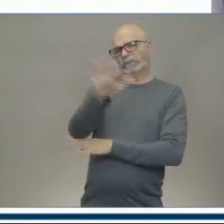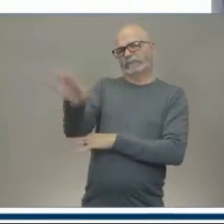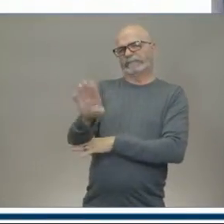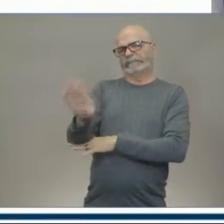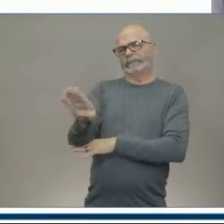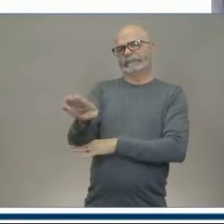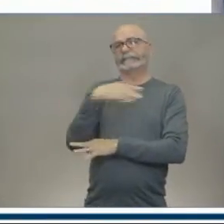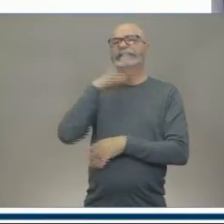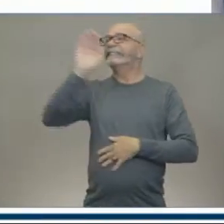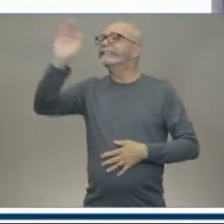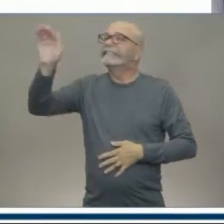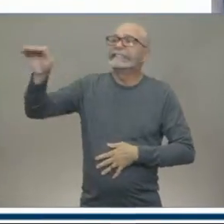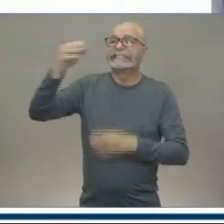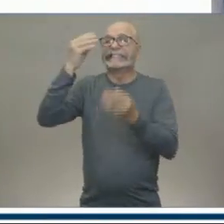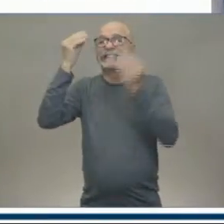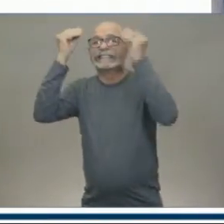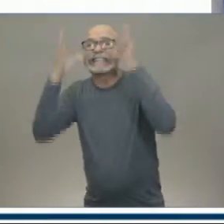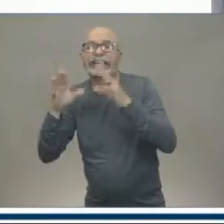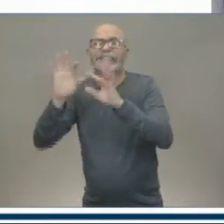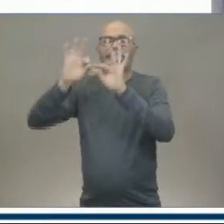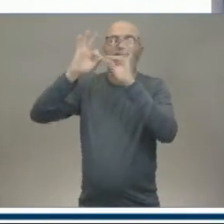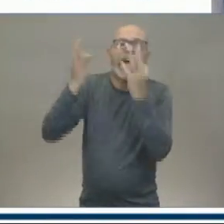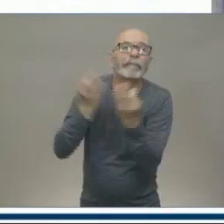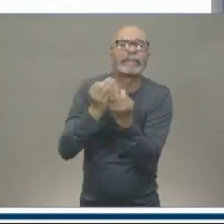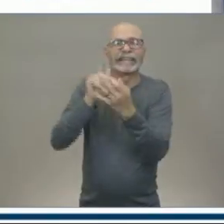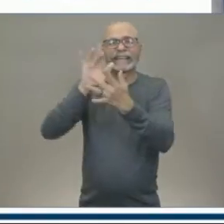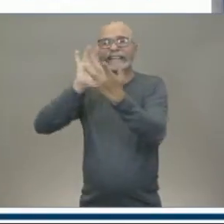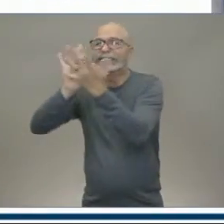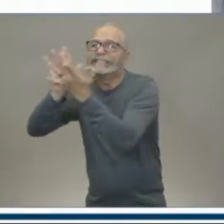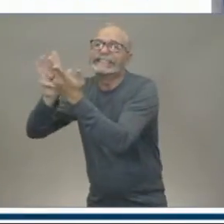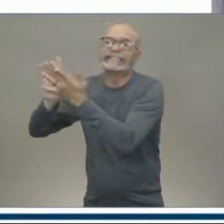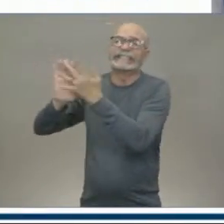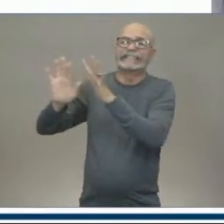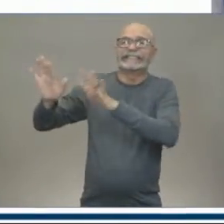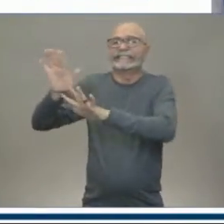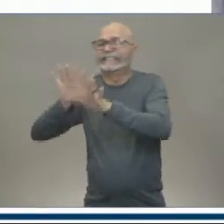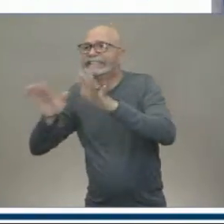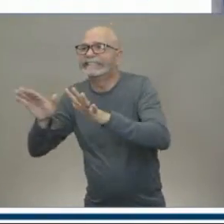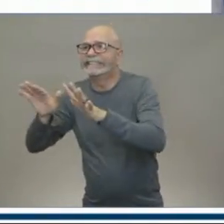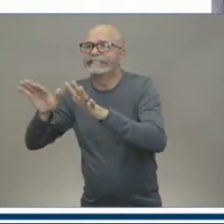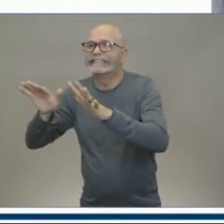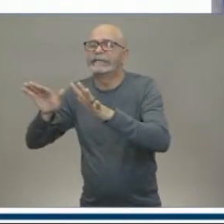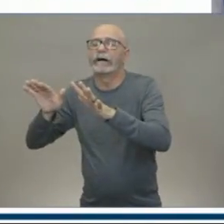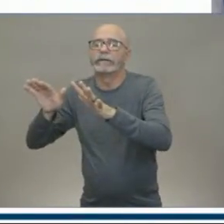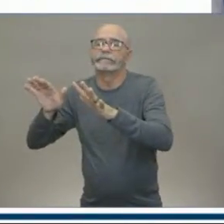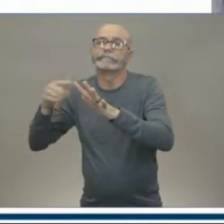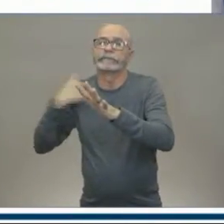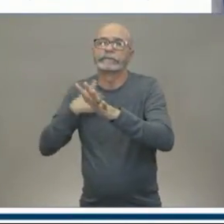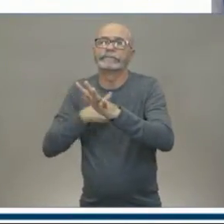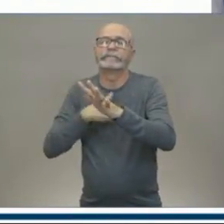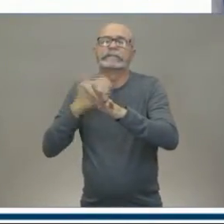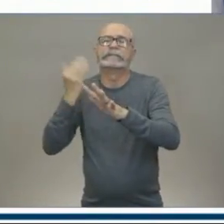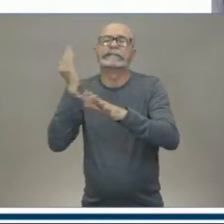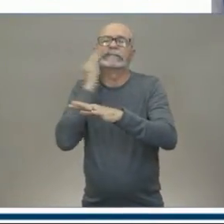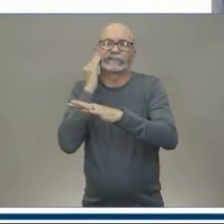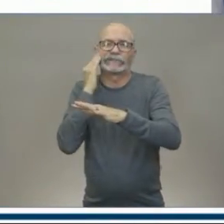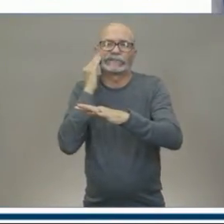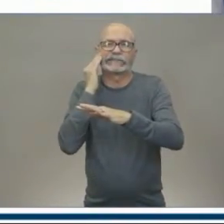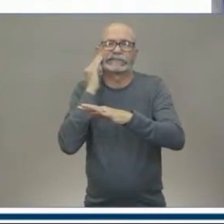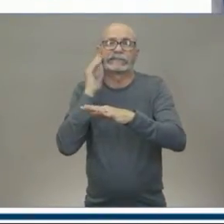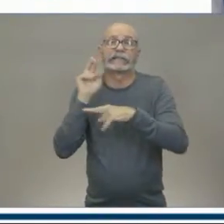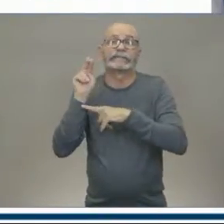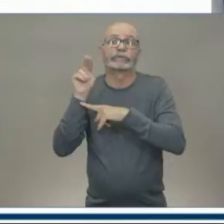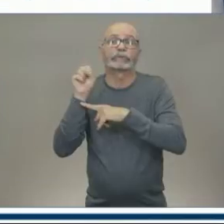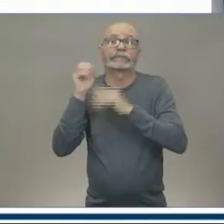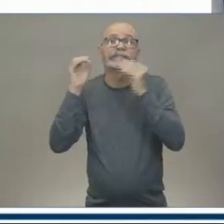the protocol dealing with the union was absolutely perfect, I'm not sure. I think all of us have to recognize, whether we're the Nova Scotia Teachers Union or any